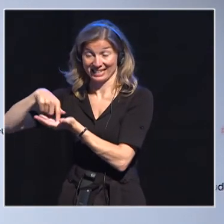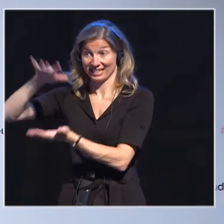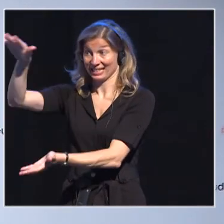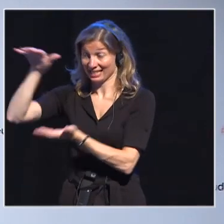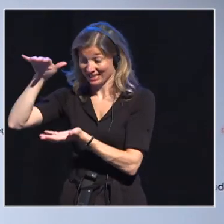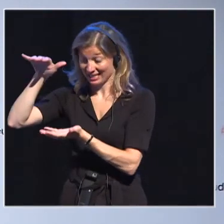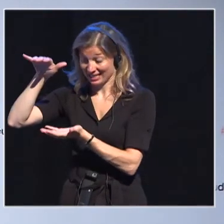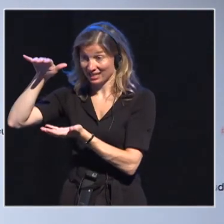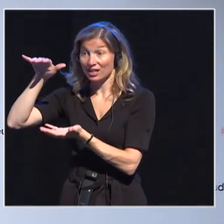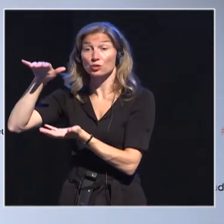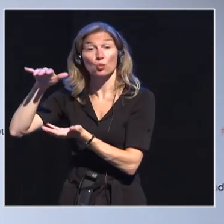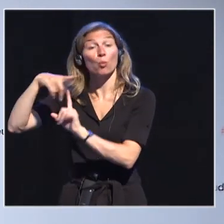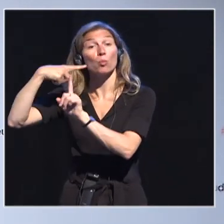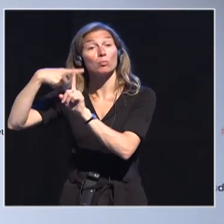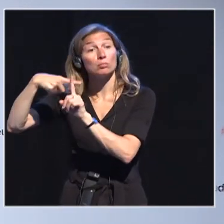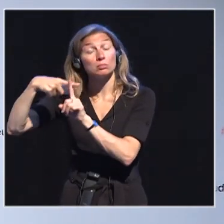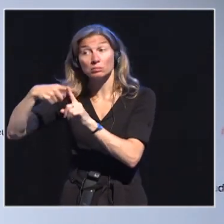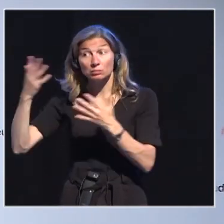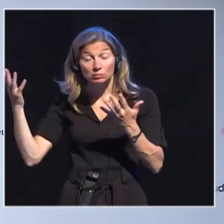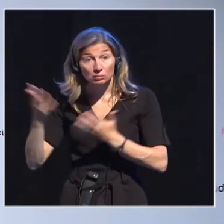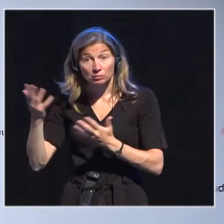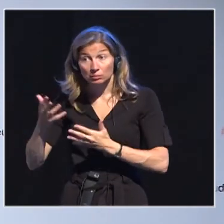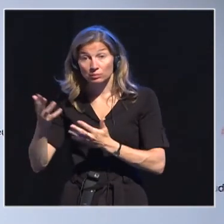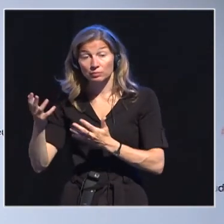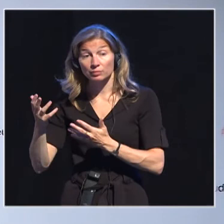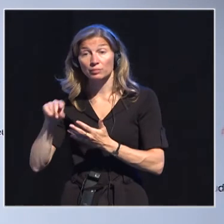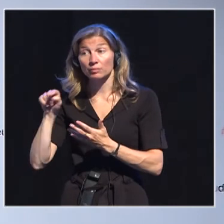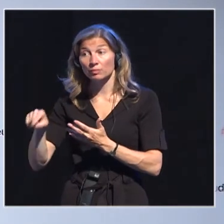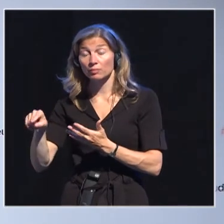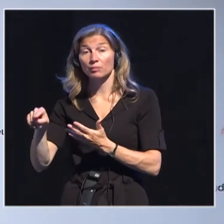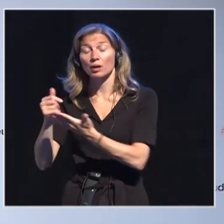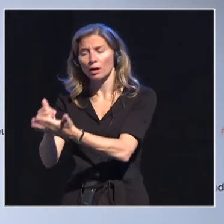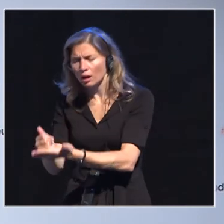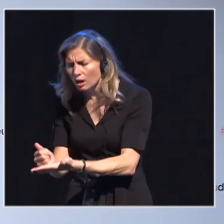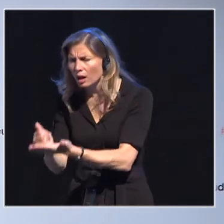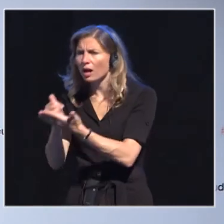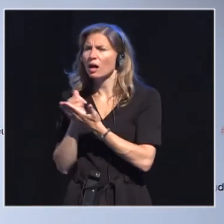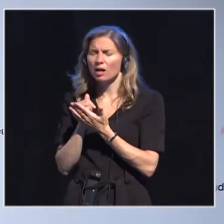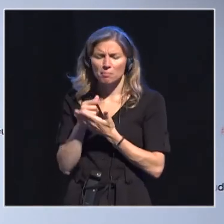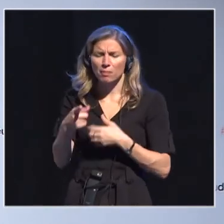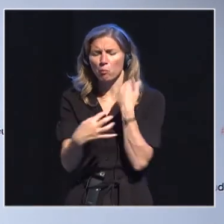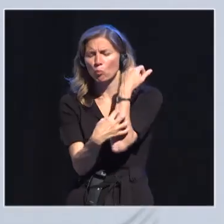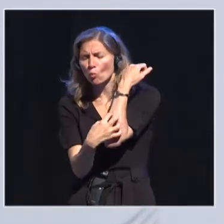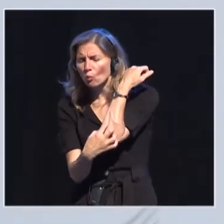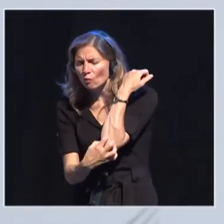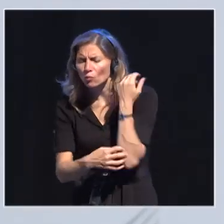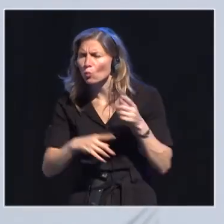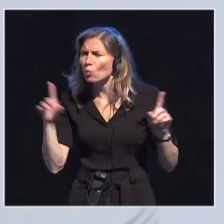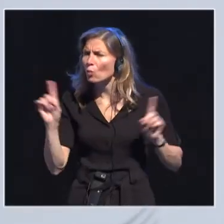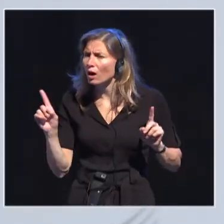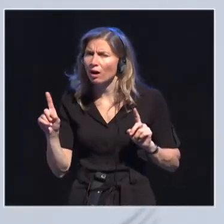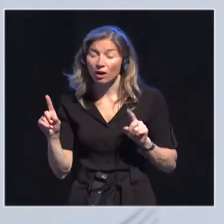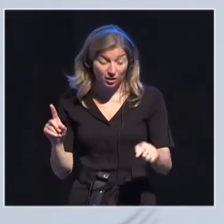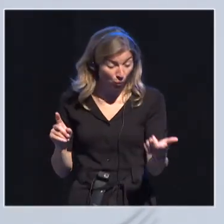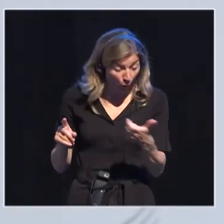have a data for good part, which is basically using mobile data to try to identify where poverty really is, so really be precise